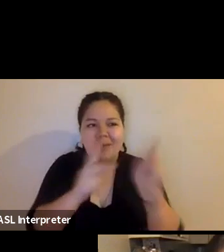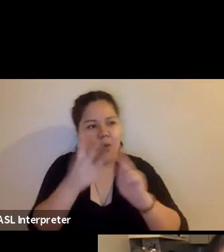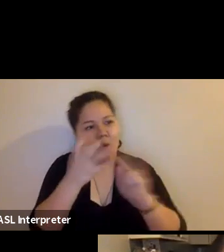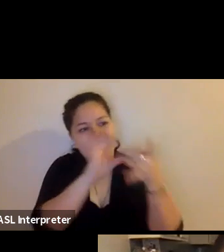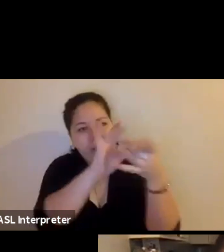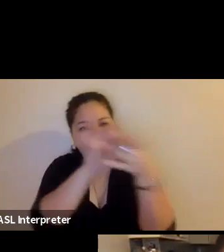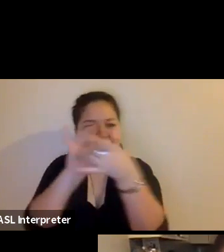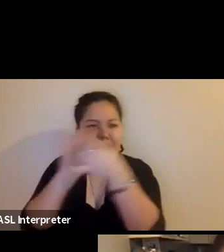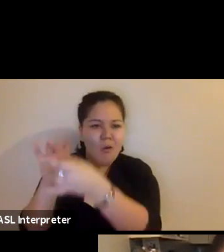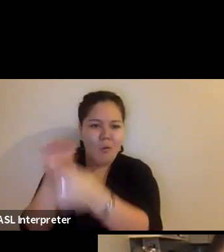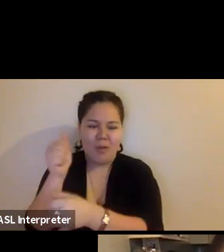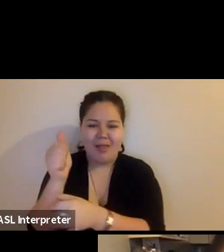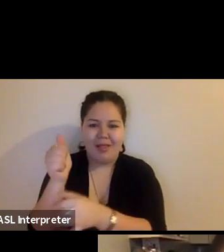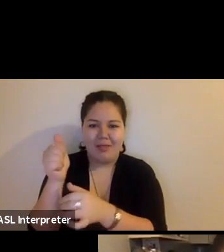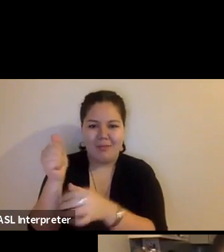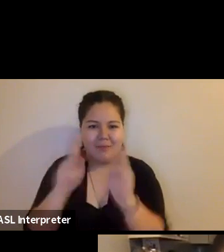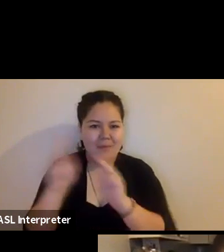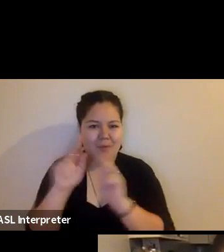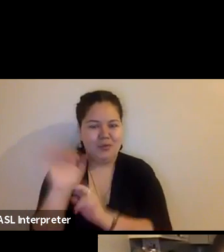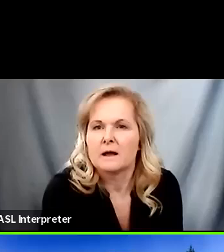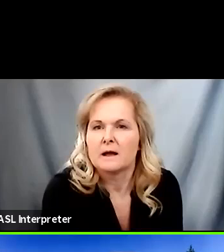Thank you.